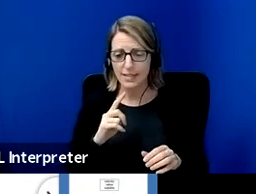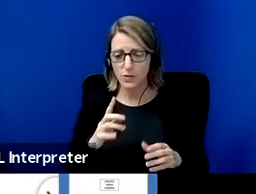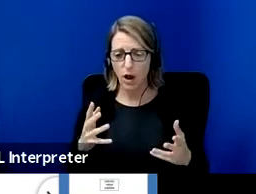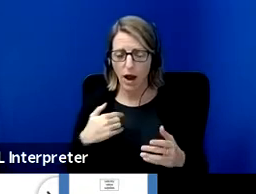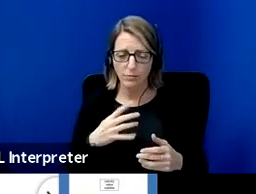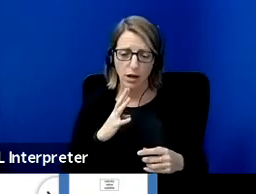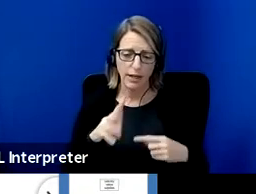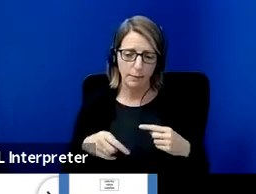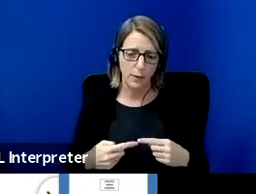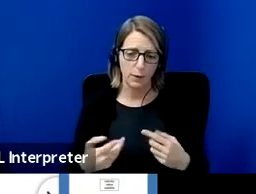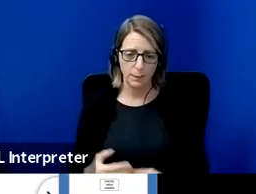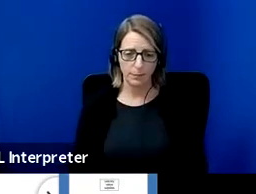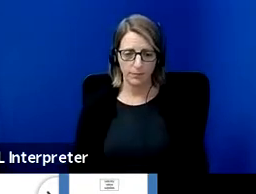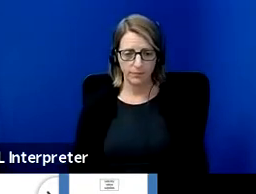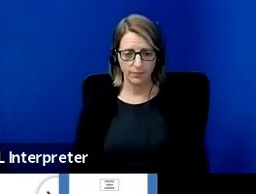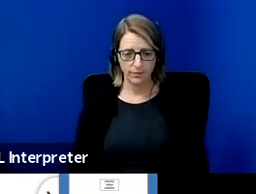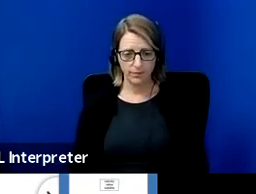about.